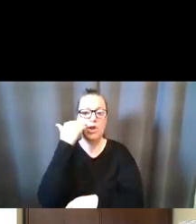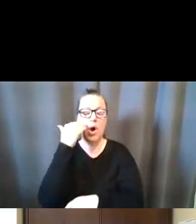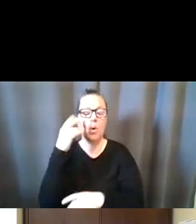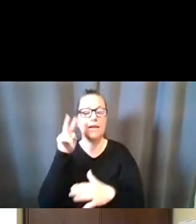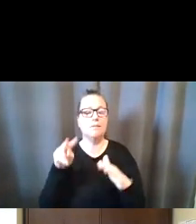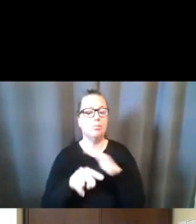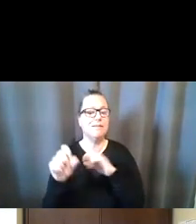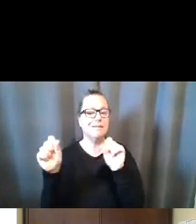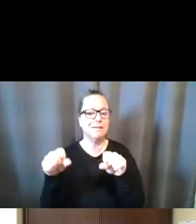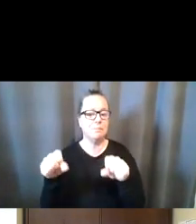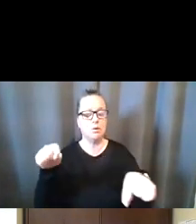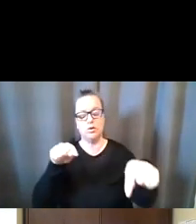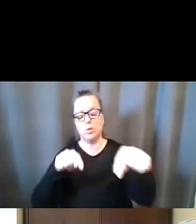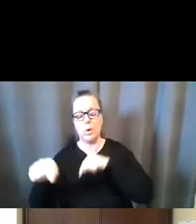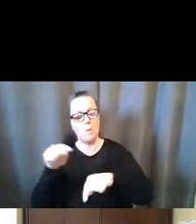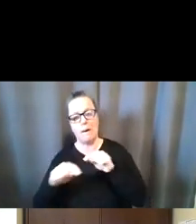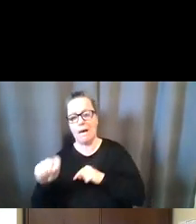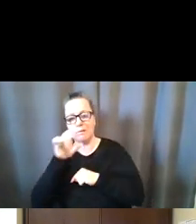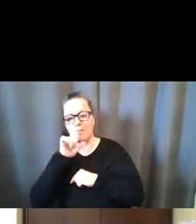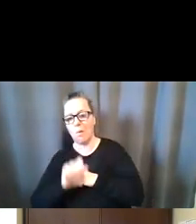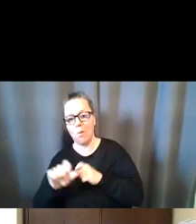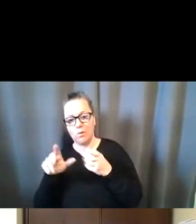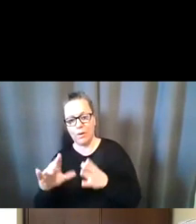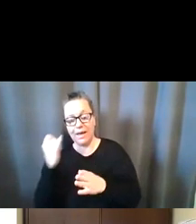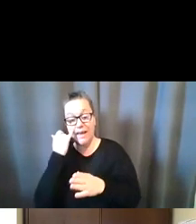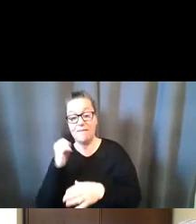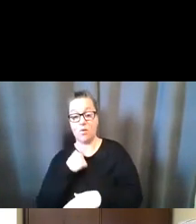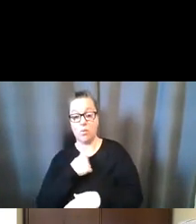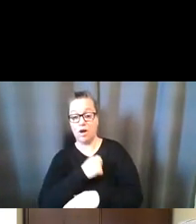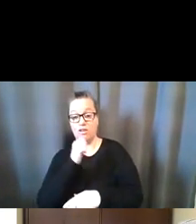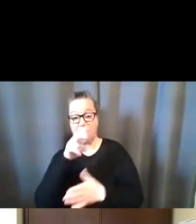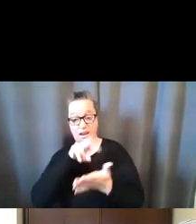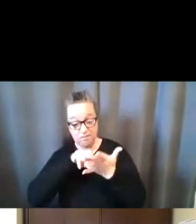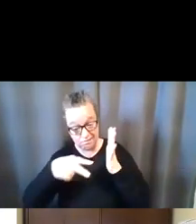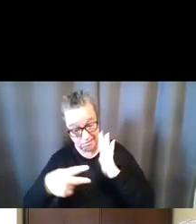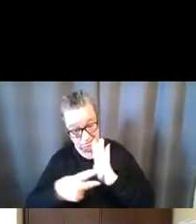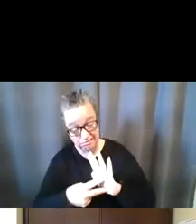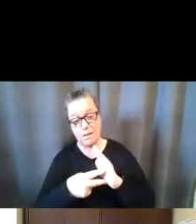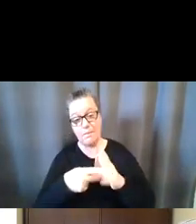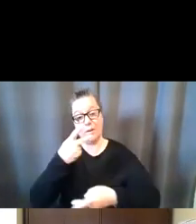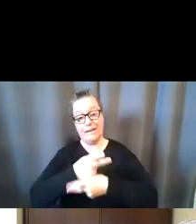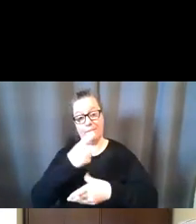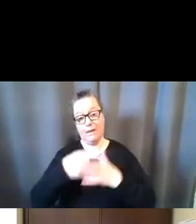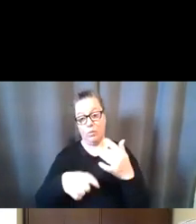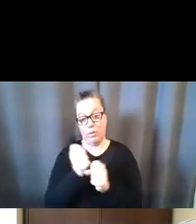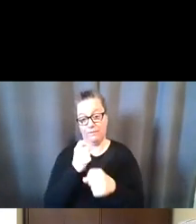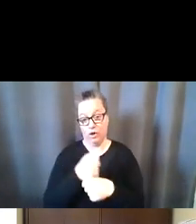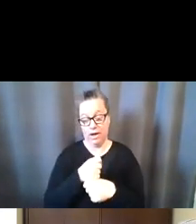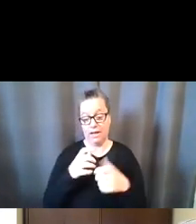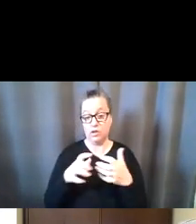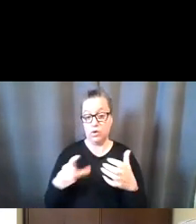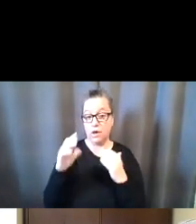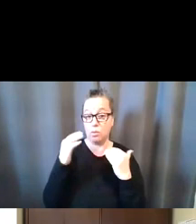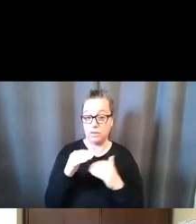to go back to what was if we are not intentional about keeping what we've created. So there are